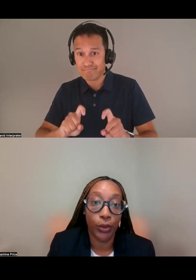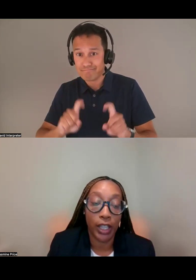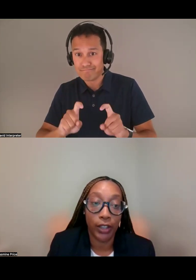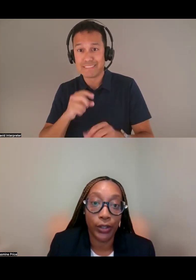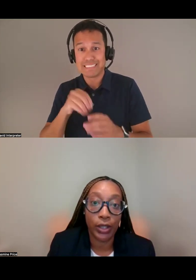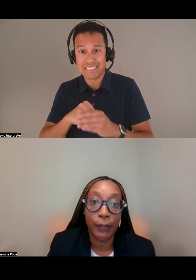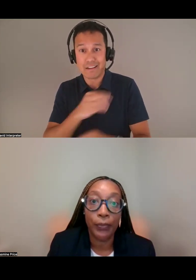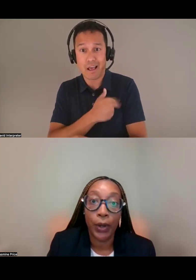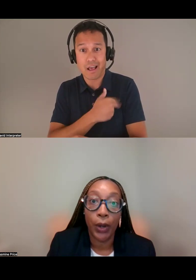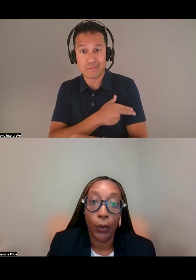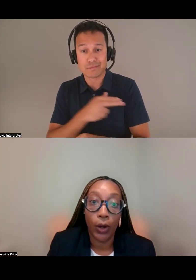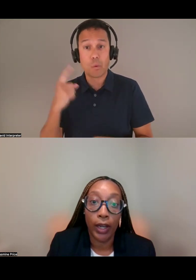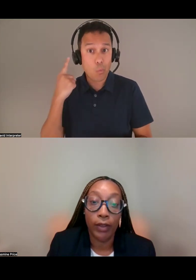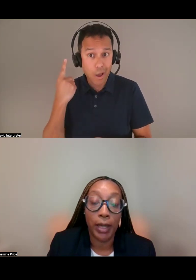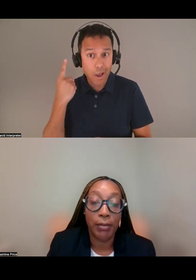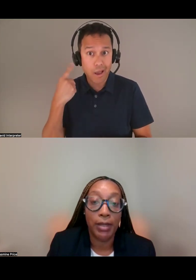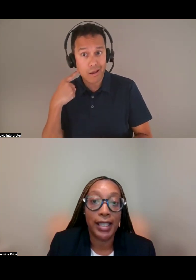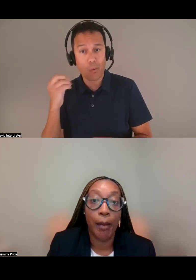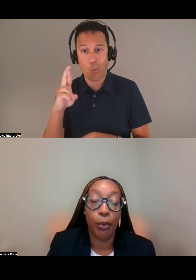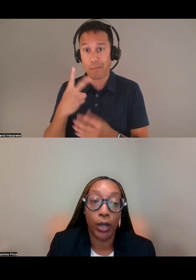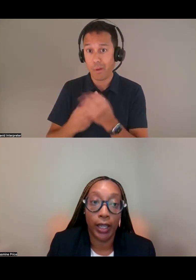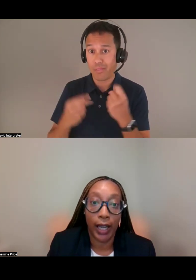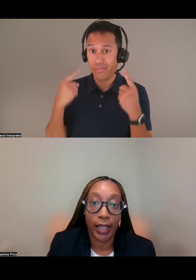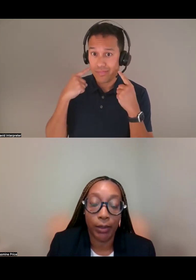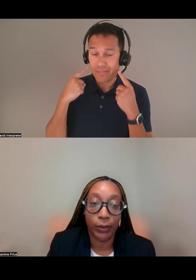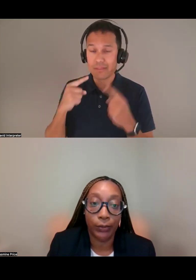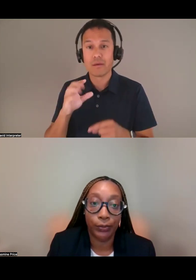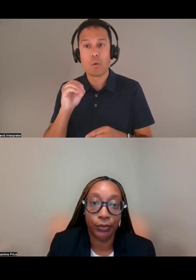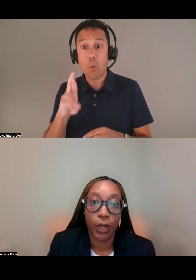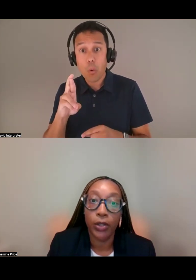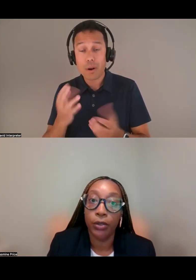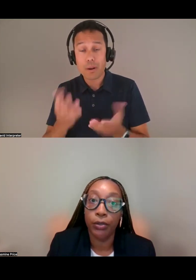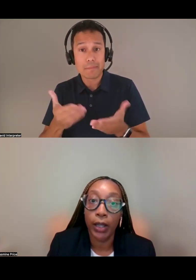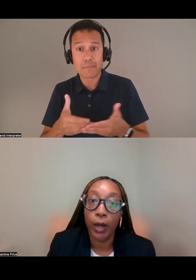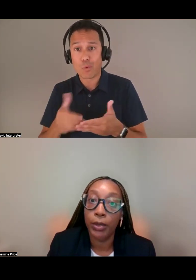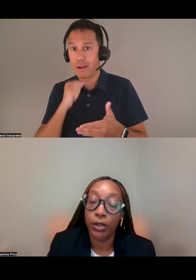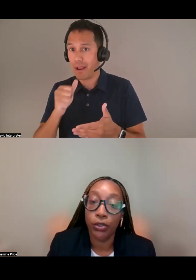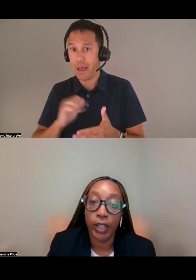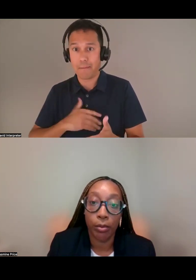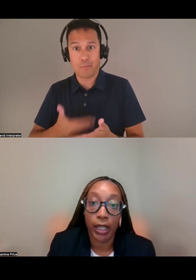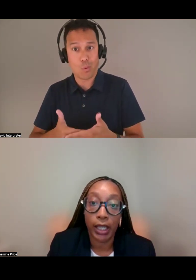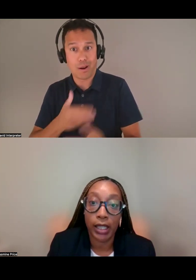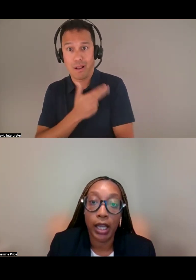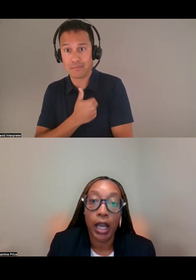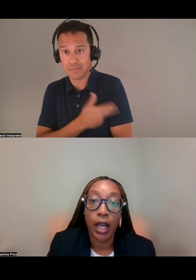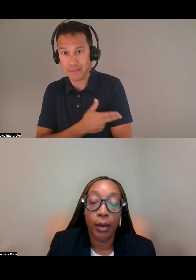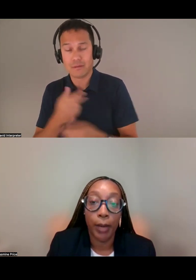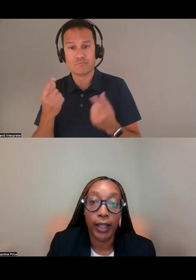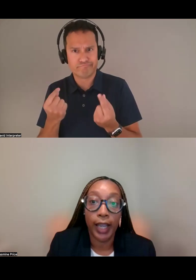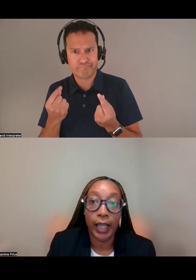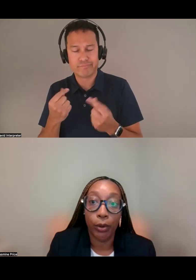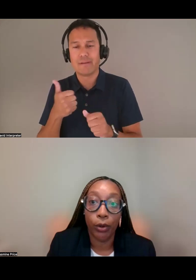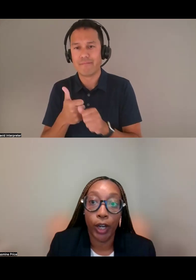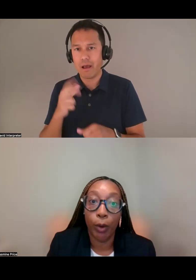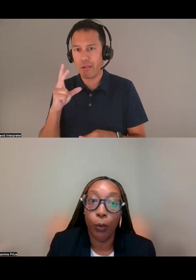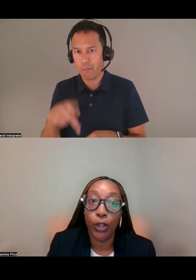or both ears, or if the baby is not born in a hospital. To follow up to the screening process, the Maryland